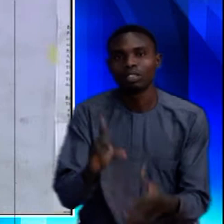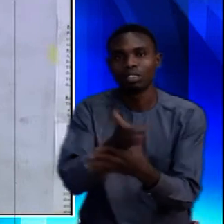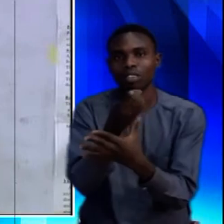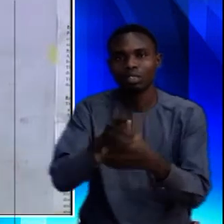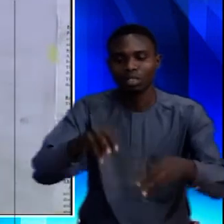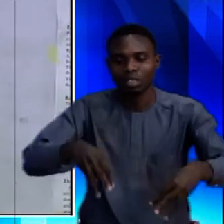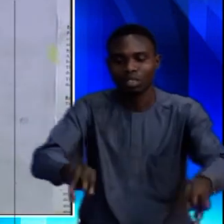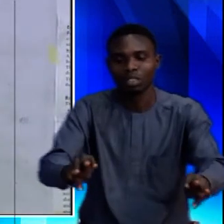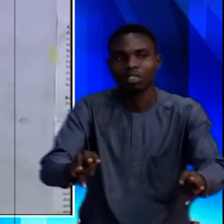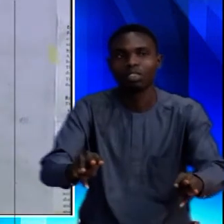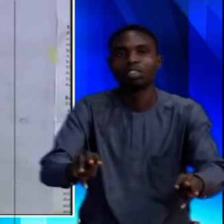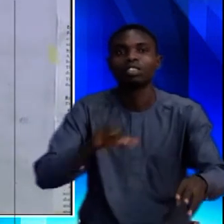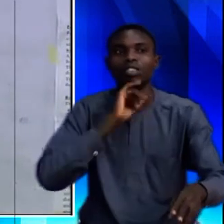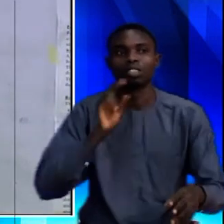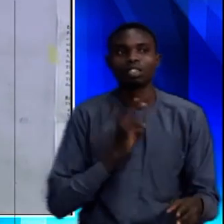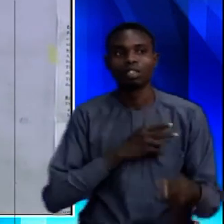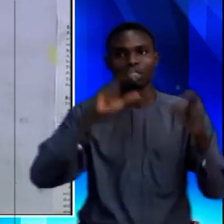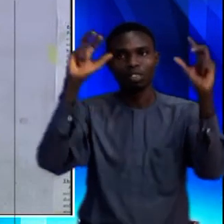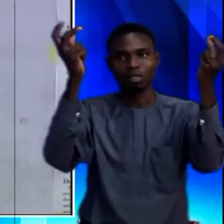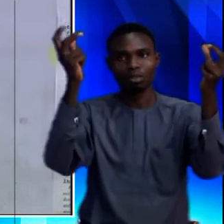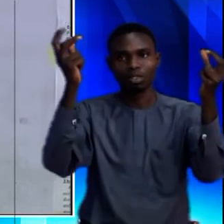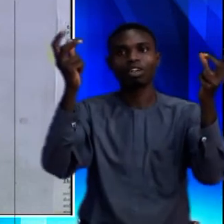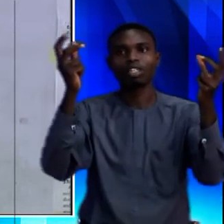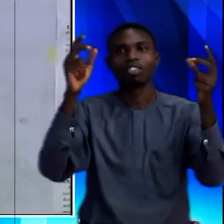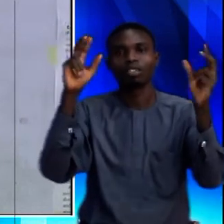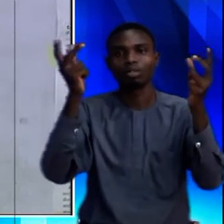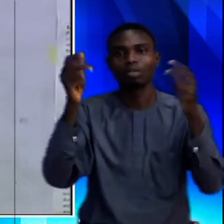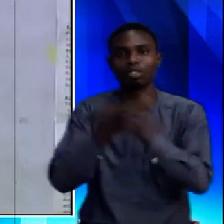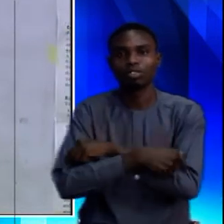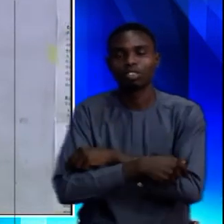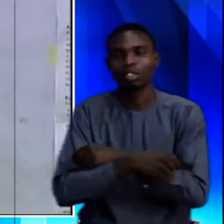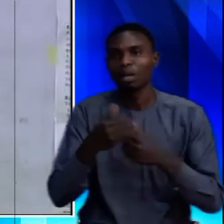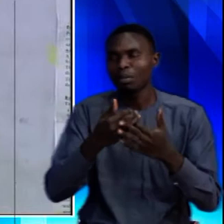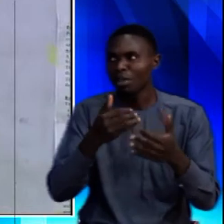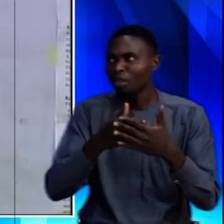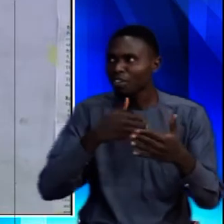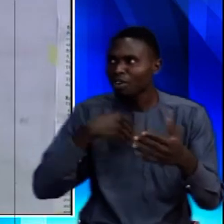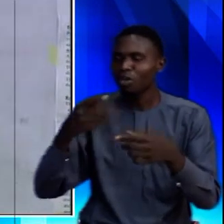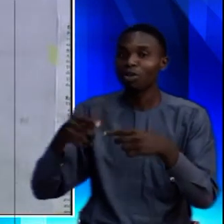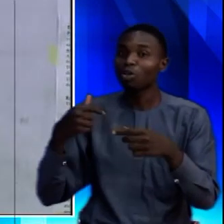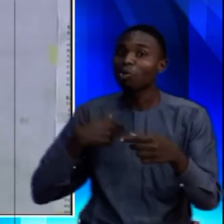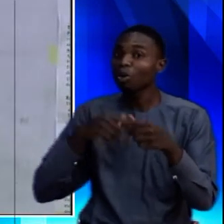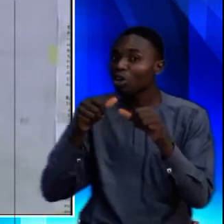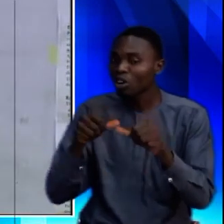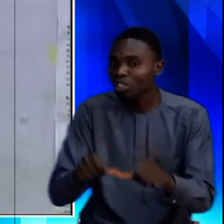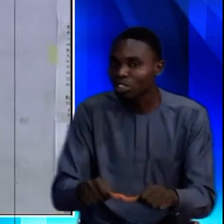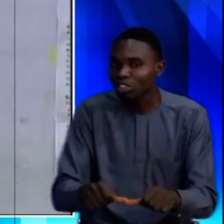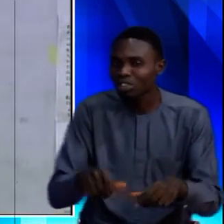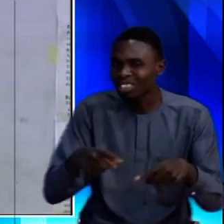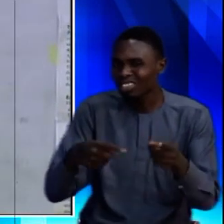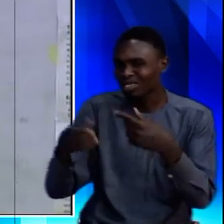Distributive trade, that is our topic we are going to discuss today. But before I go further, I would like to take you back to our previous